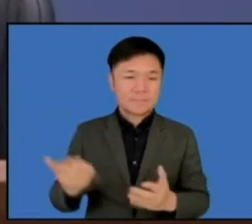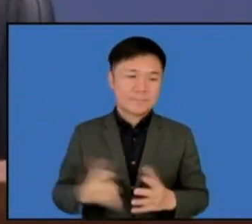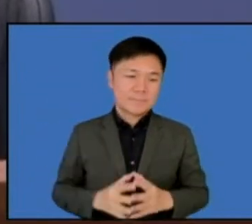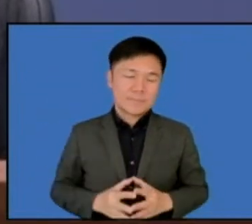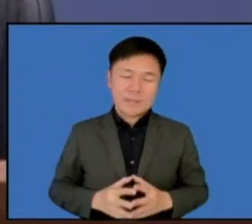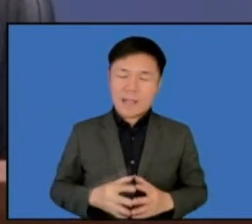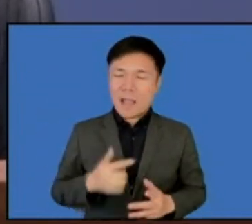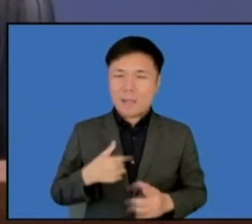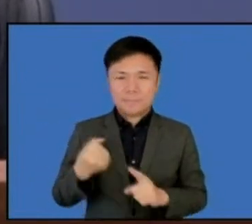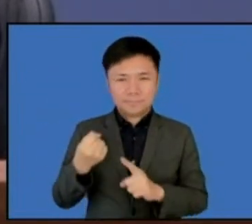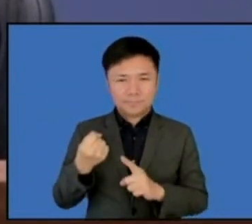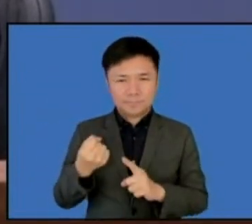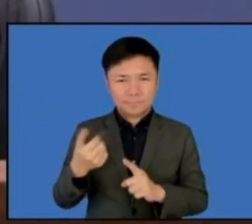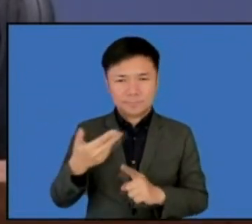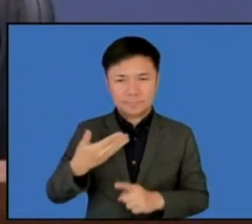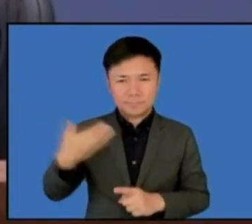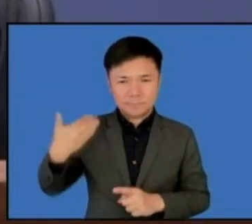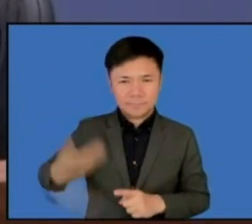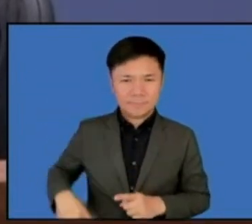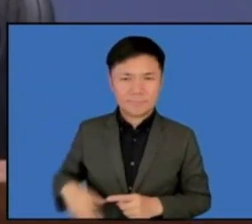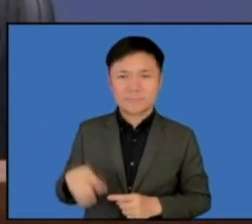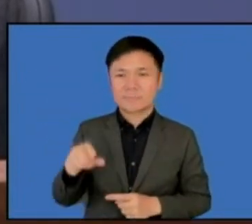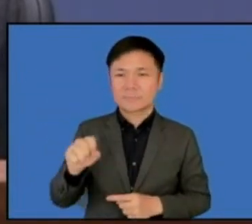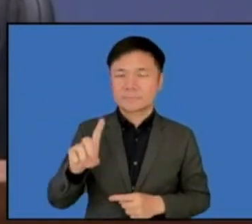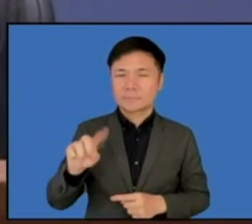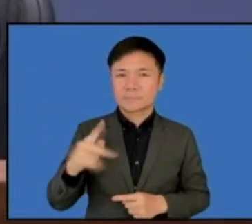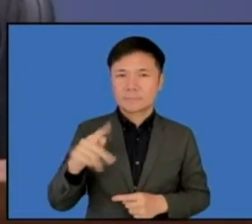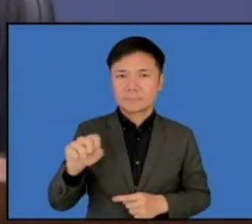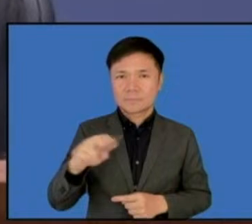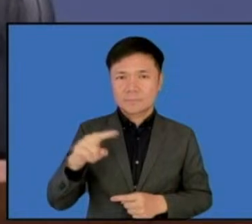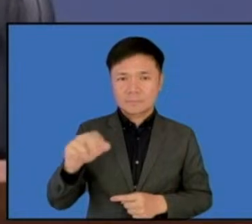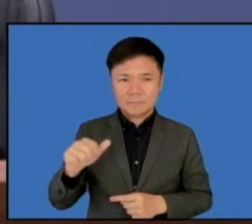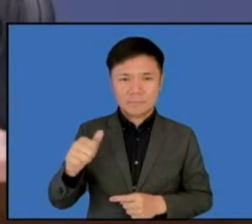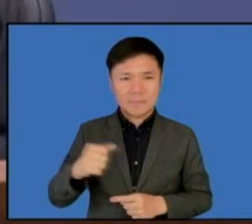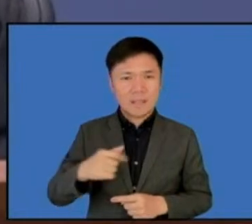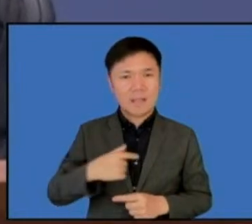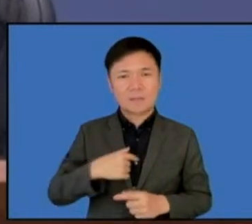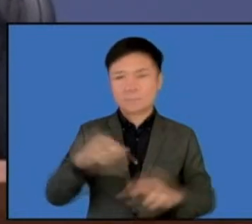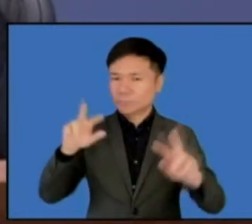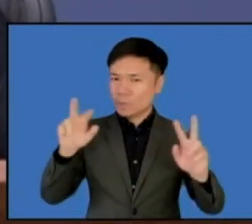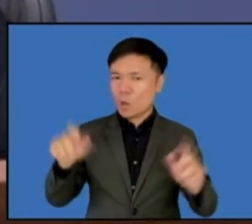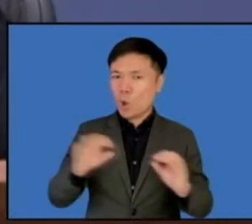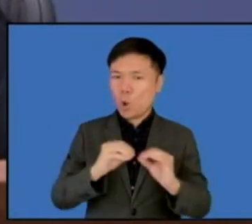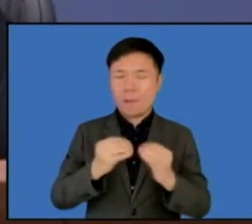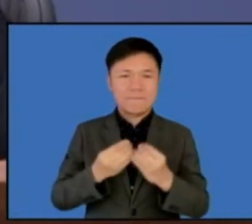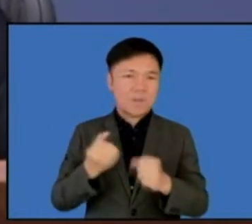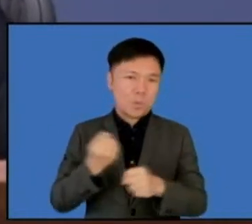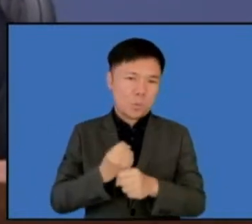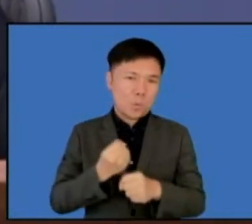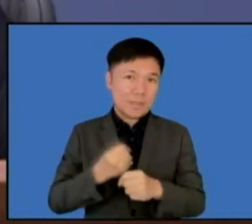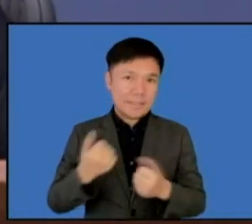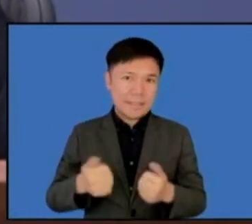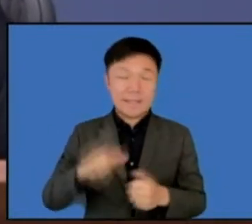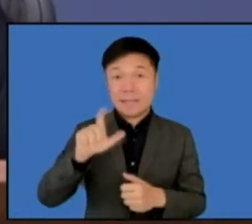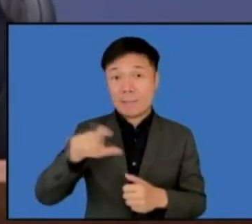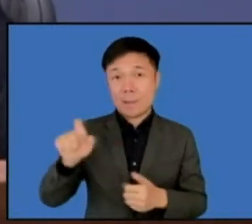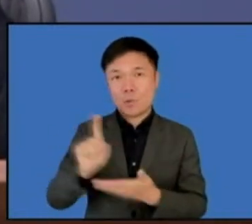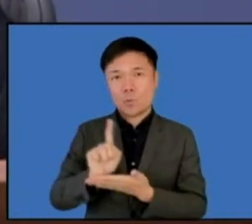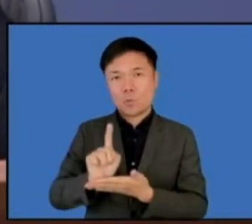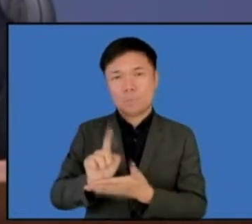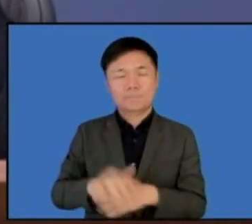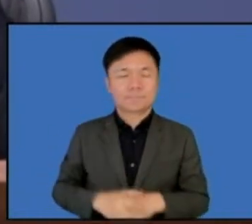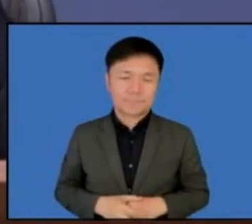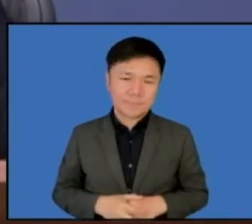Advocate Sadiksha Moharjan from AMCAS Nepal, an organization for, by and of returning women migrant workers based in Kathmandu, Nepal. We are also a member